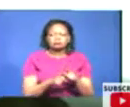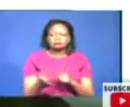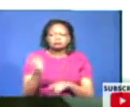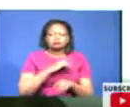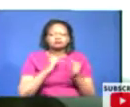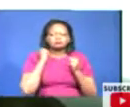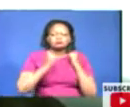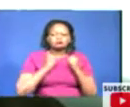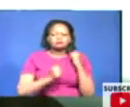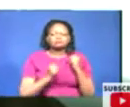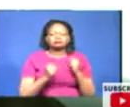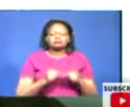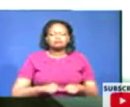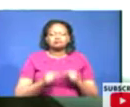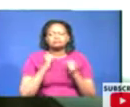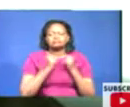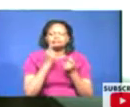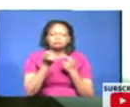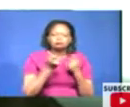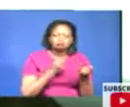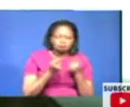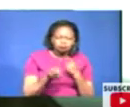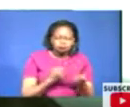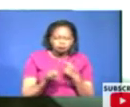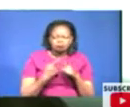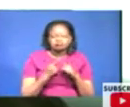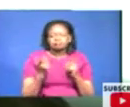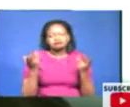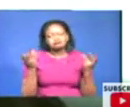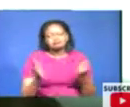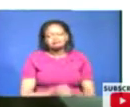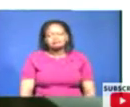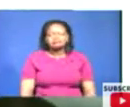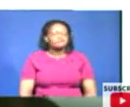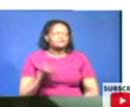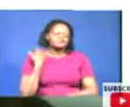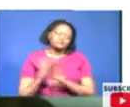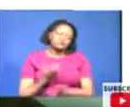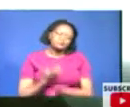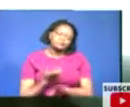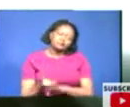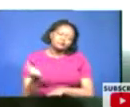nikaanza kukimbia ijeje kidogo kidogo. Lakini ikawa ngumu sana kurudi ile